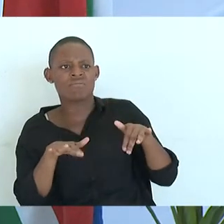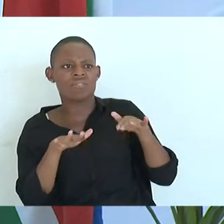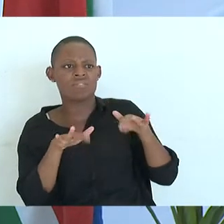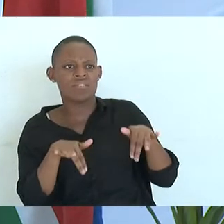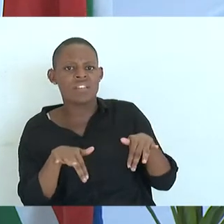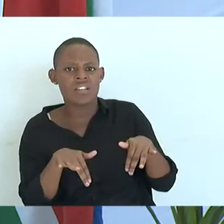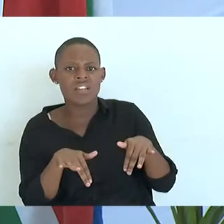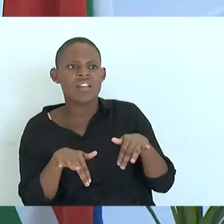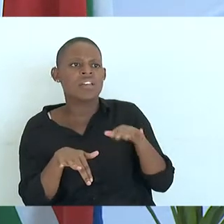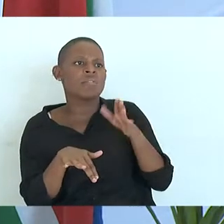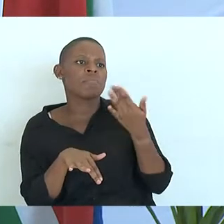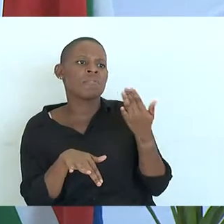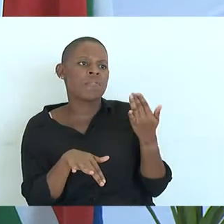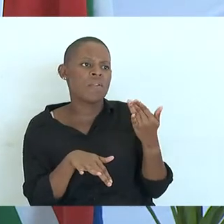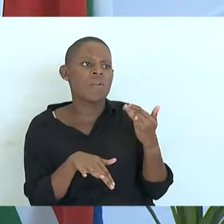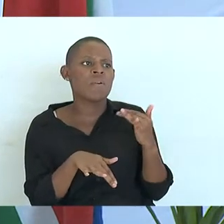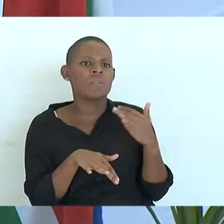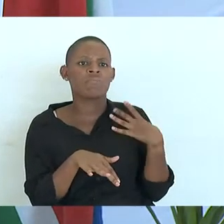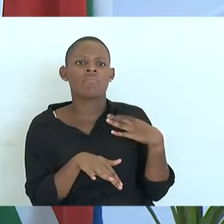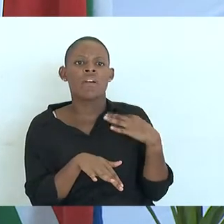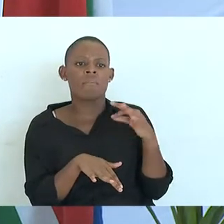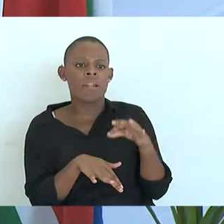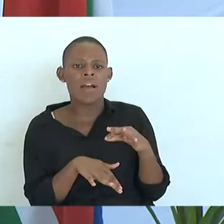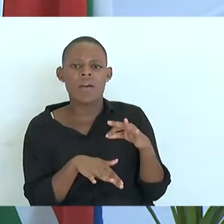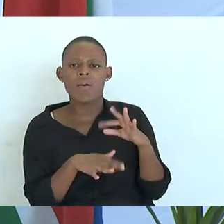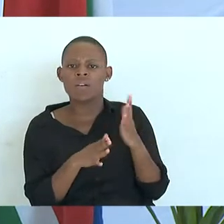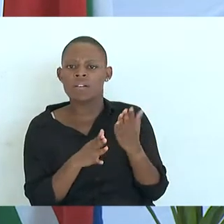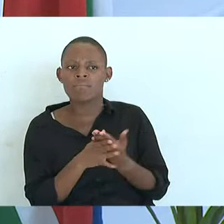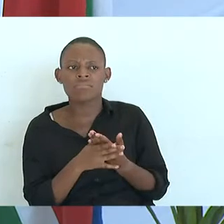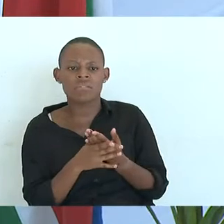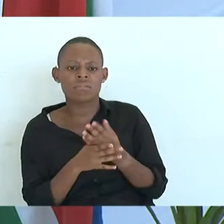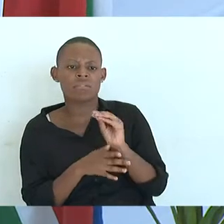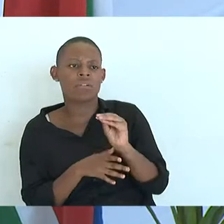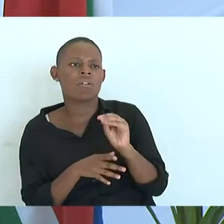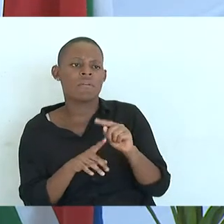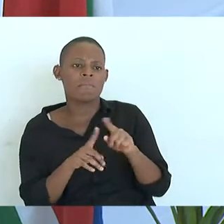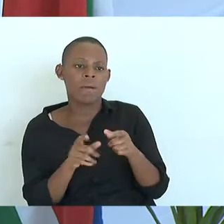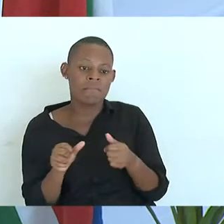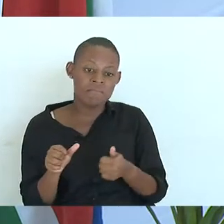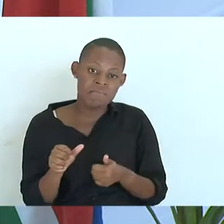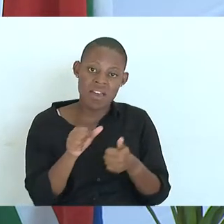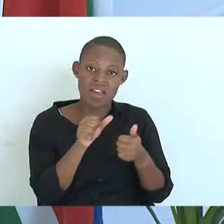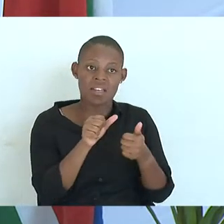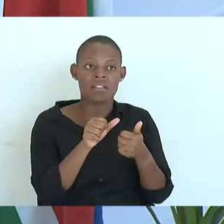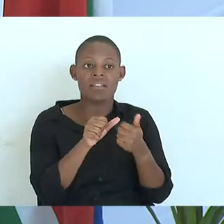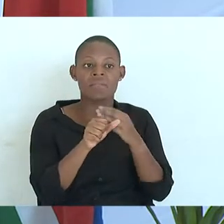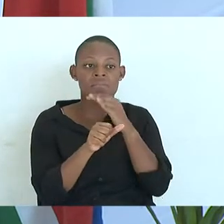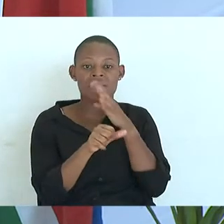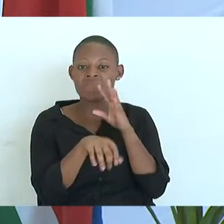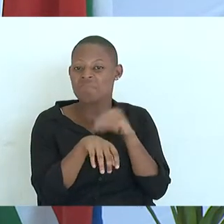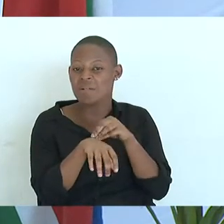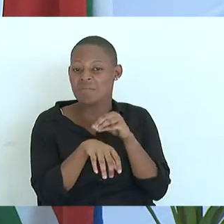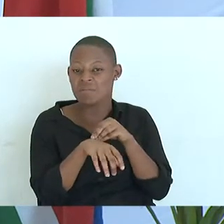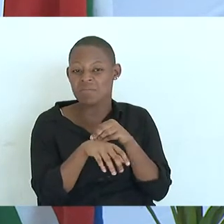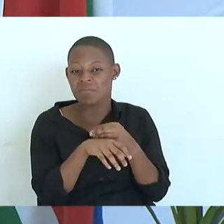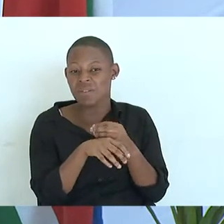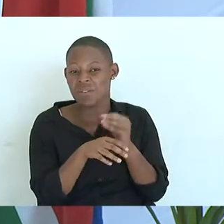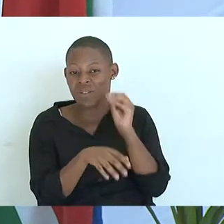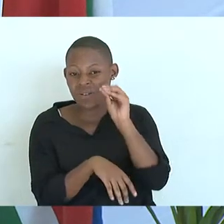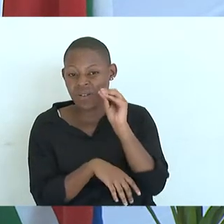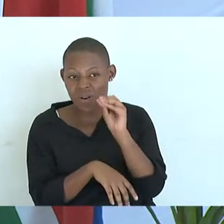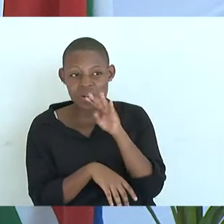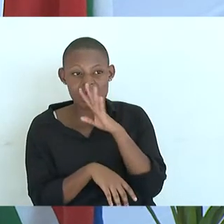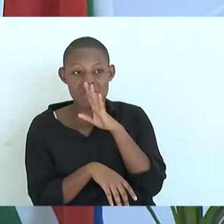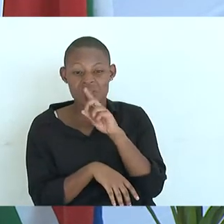were claimed and have been restituted back, but the problem is that there are trusts